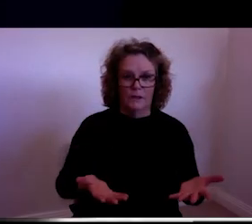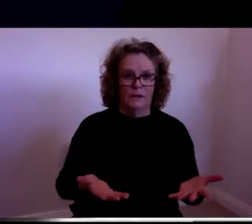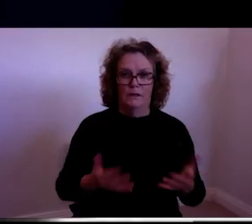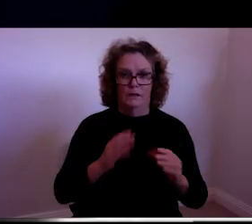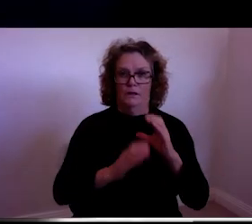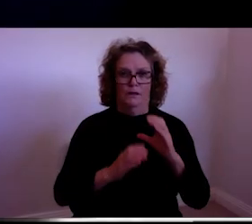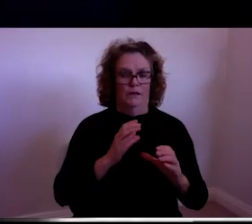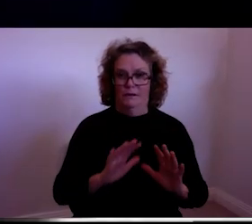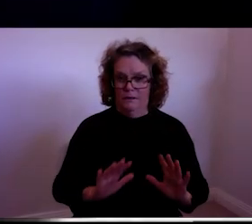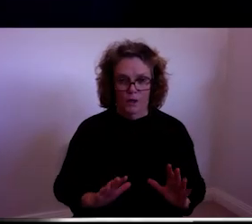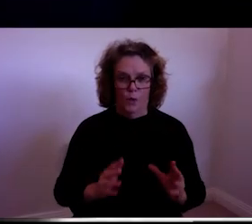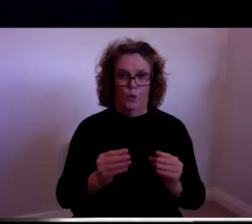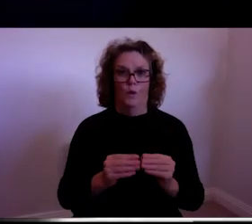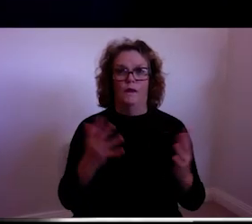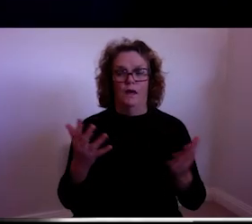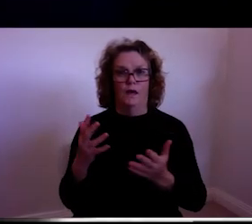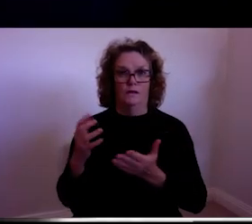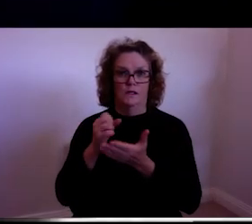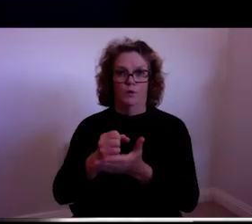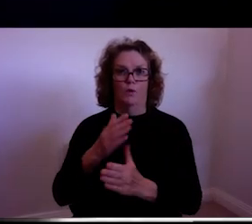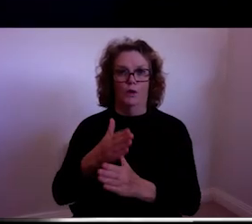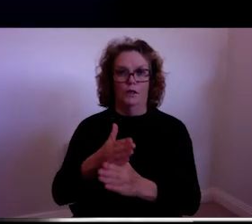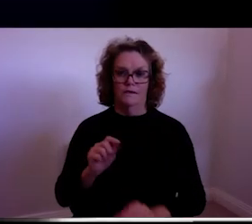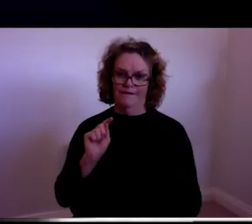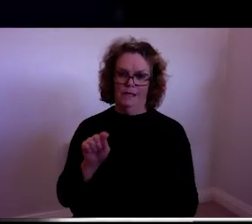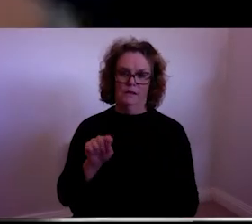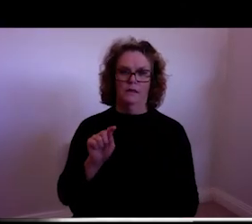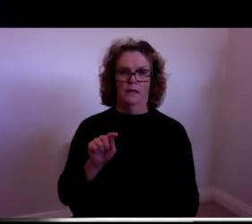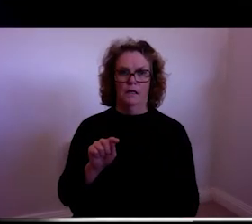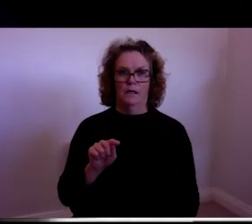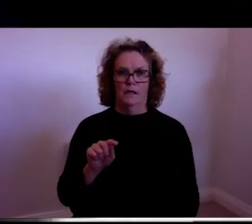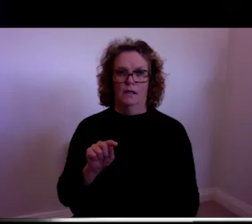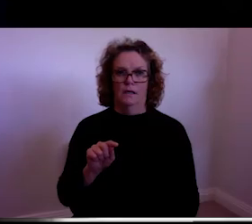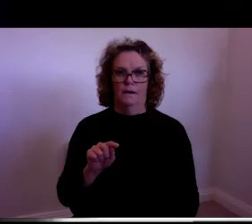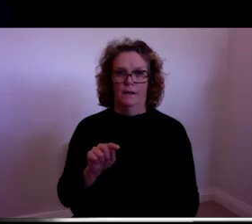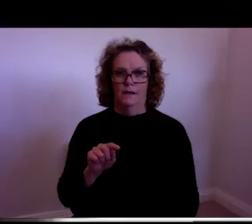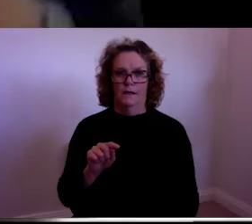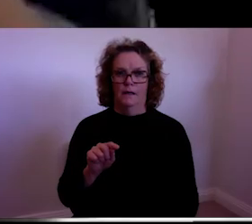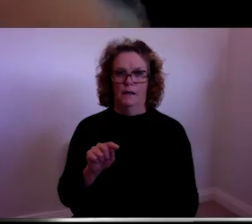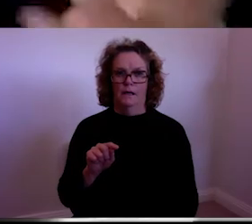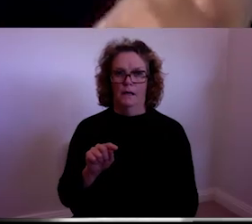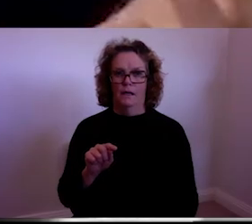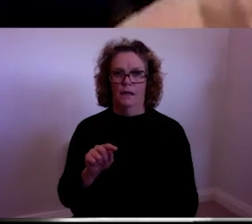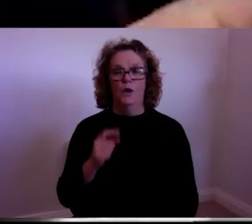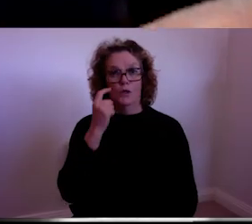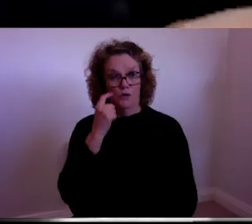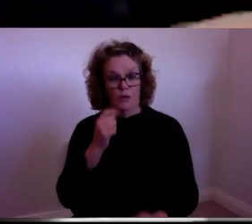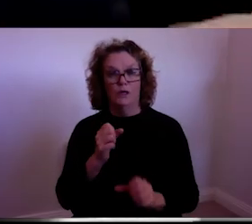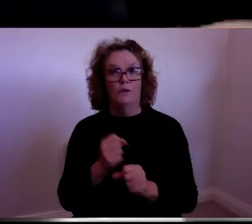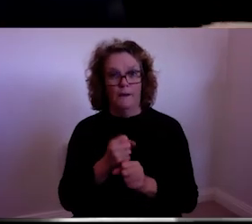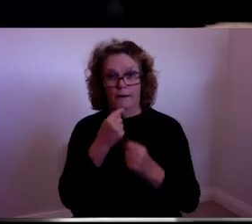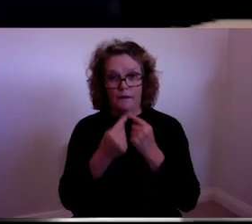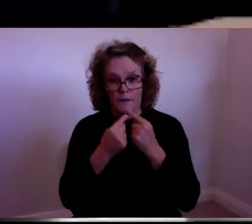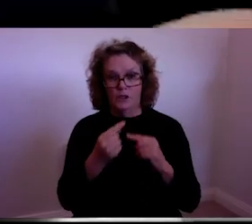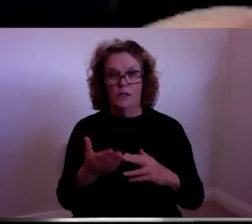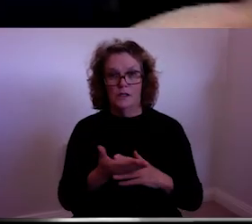of his supporters. So I think that's maybe something, whilst we're trying to make information accessible to the person